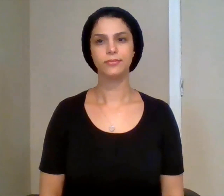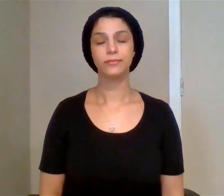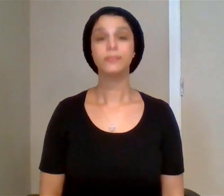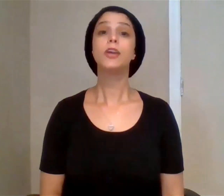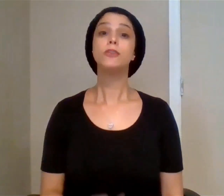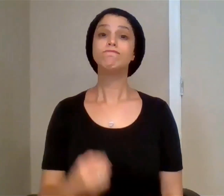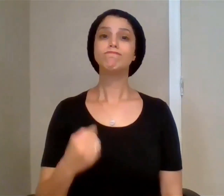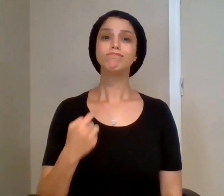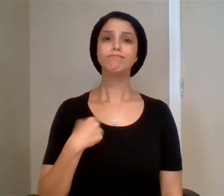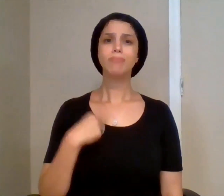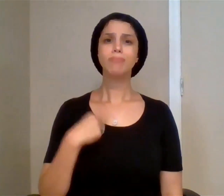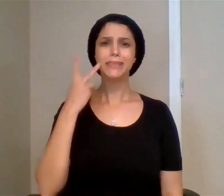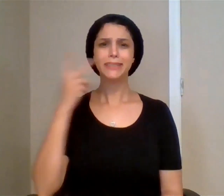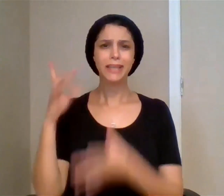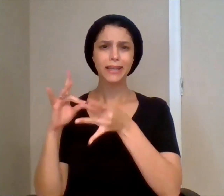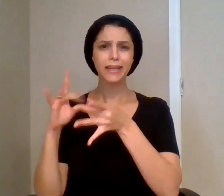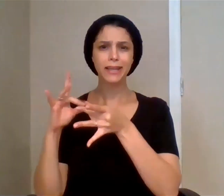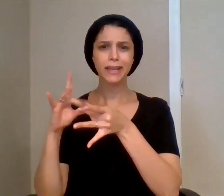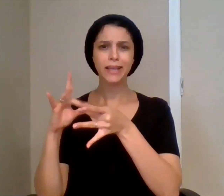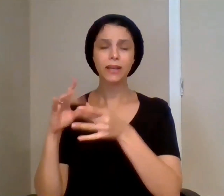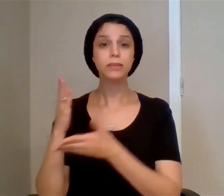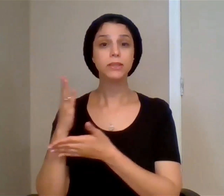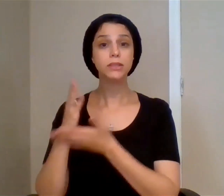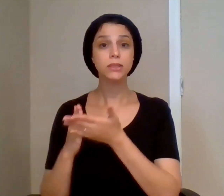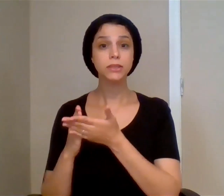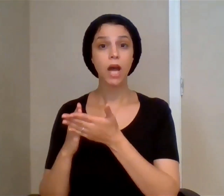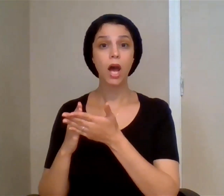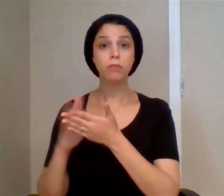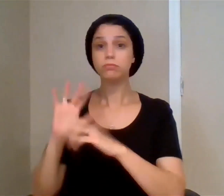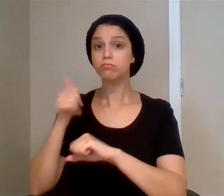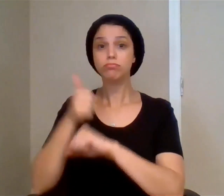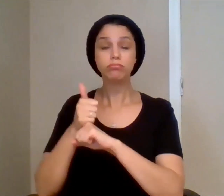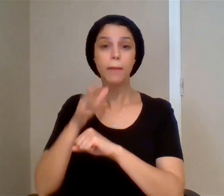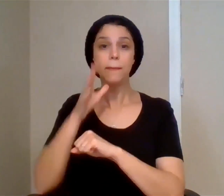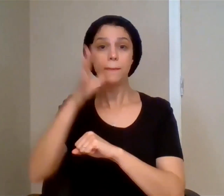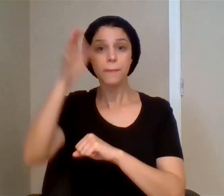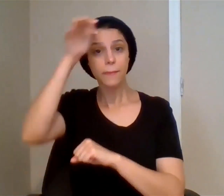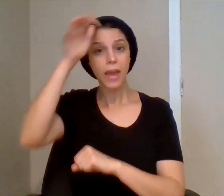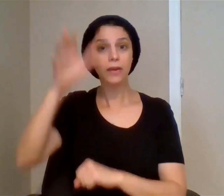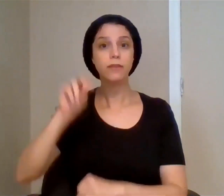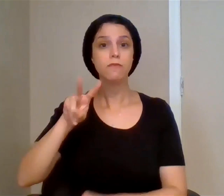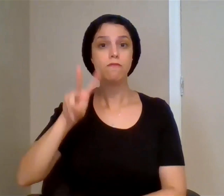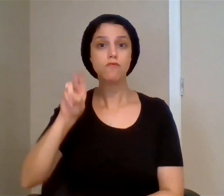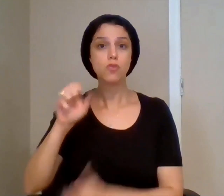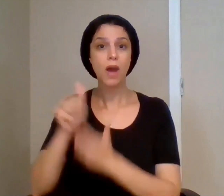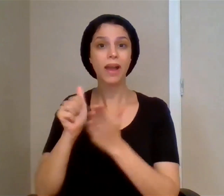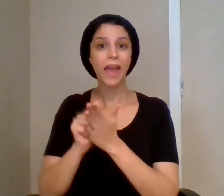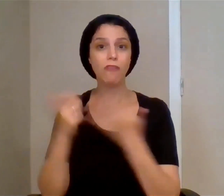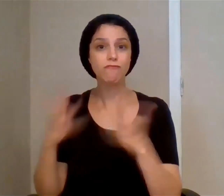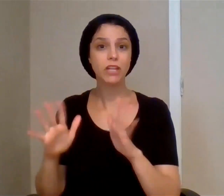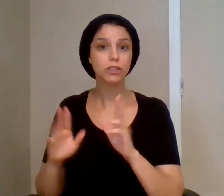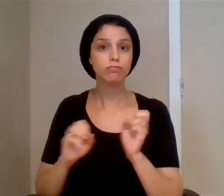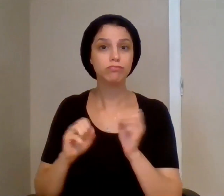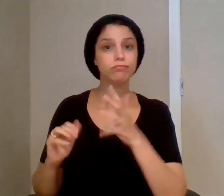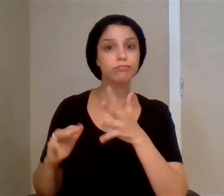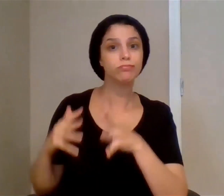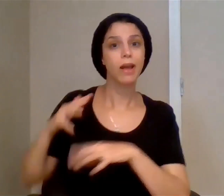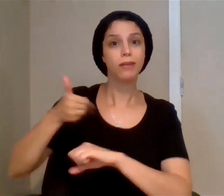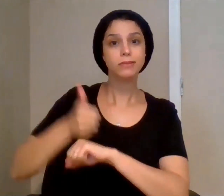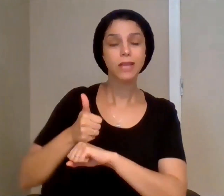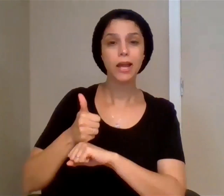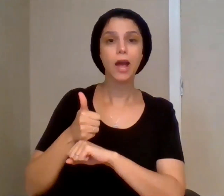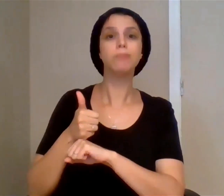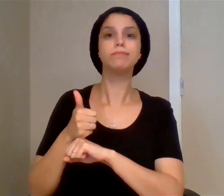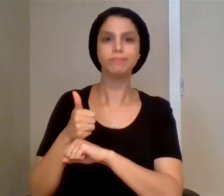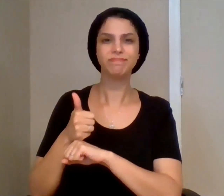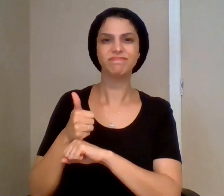So I'm seeing a common thread. So some of you have already created your parent view accounts and you're in there and you're in the app and you're going to, I believe on the left side,